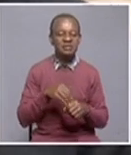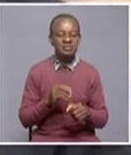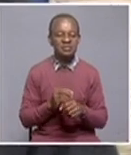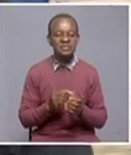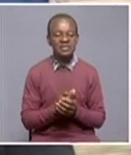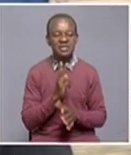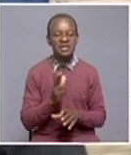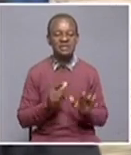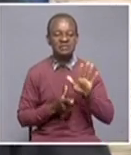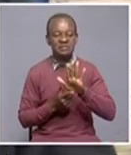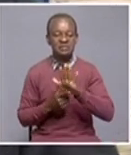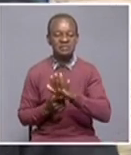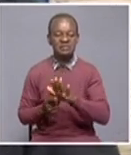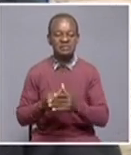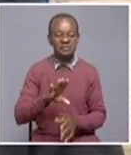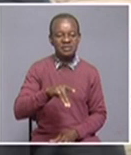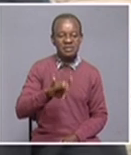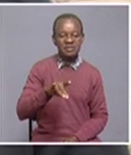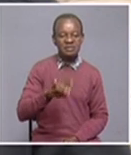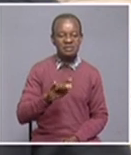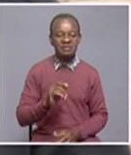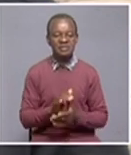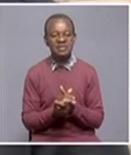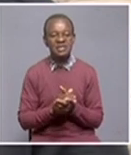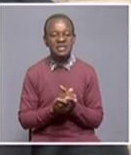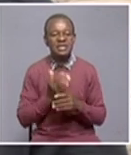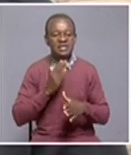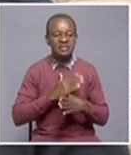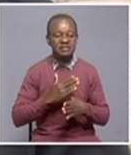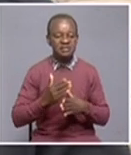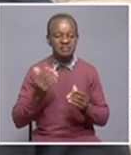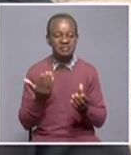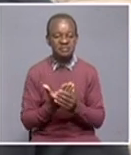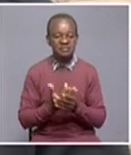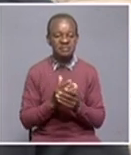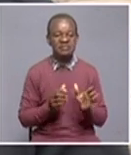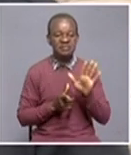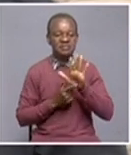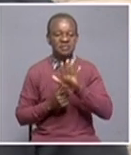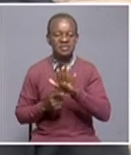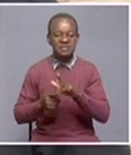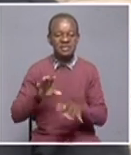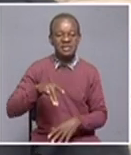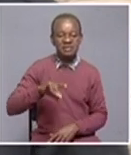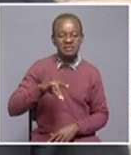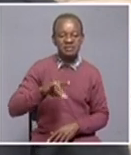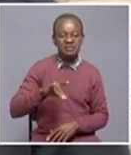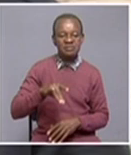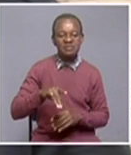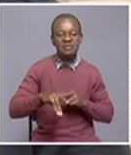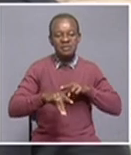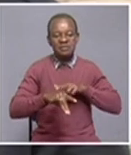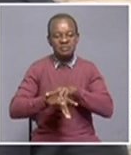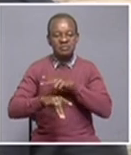also, new activities relating to exhibition of livestock, cattle and sheep. And in addition to